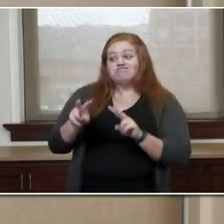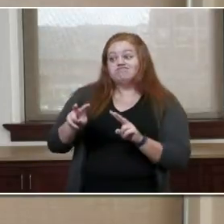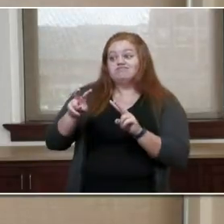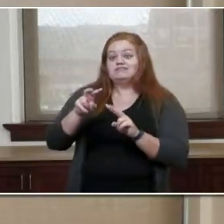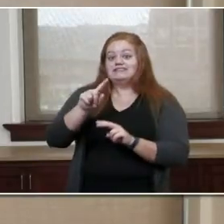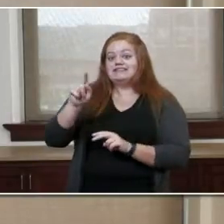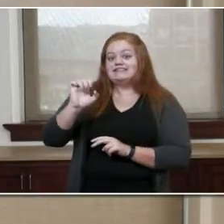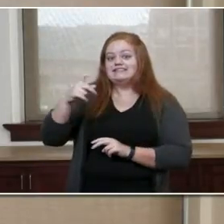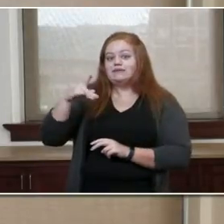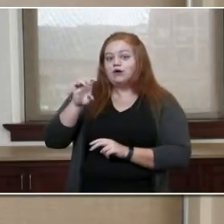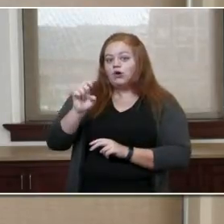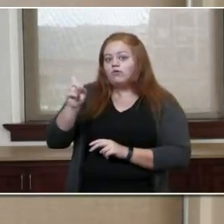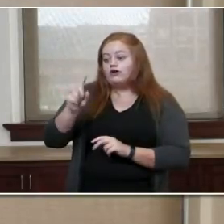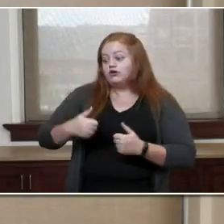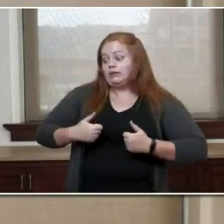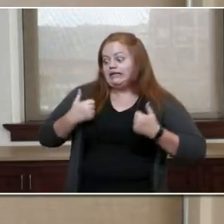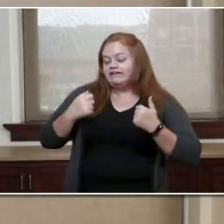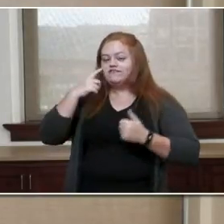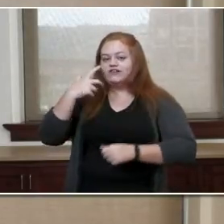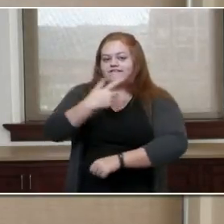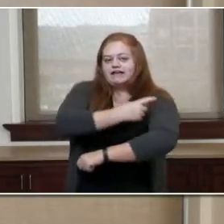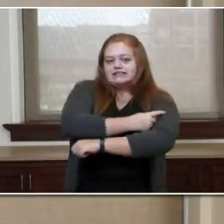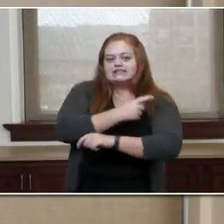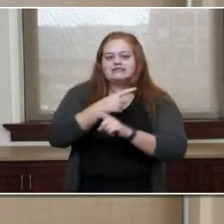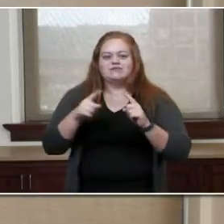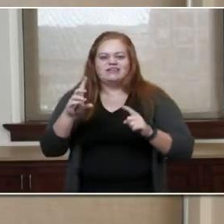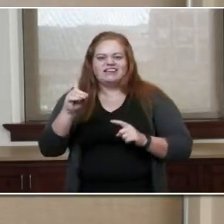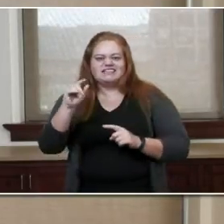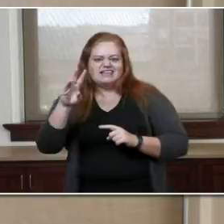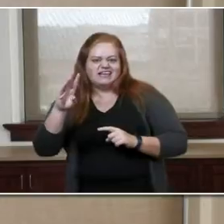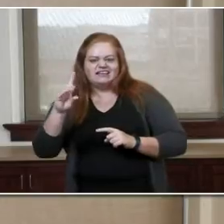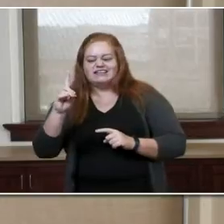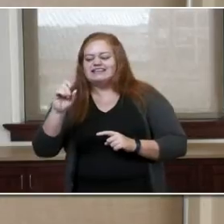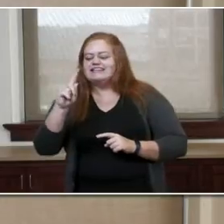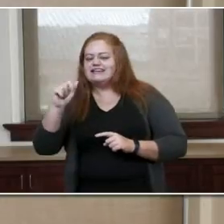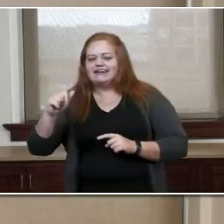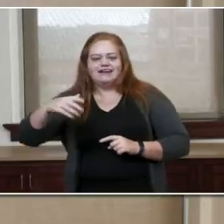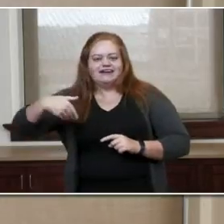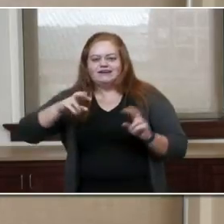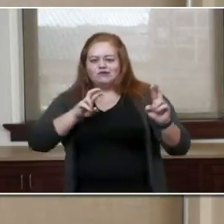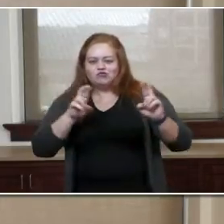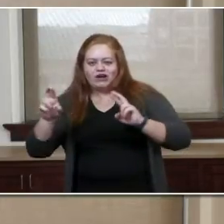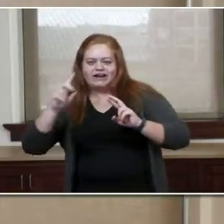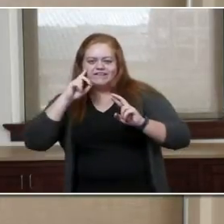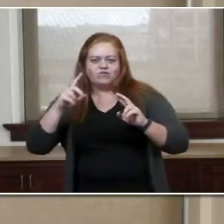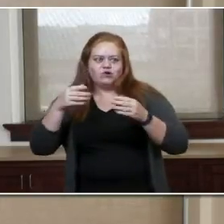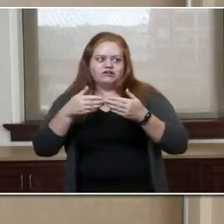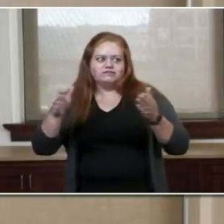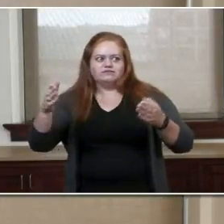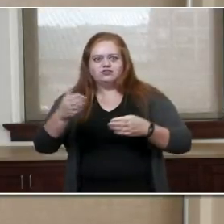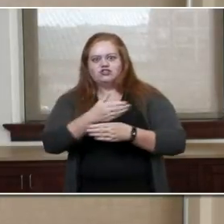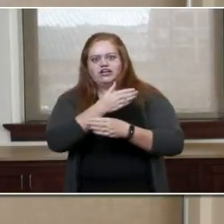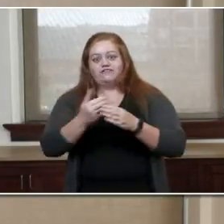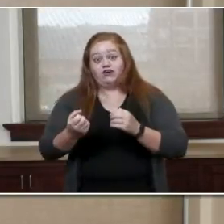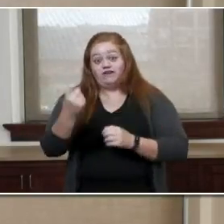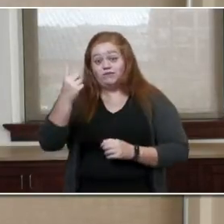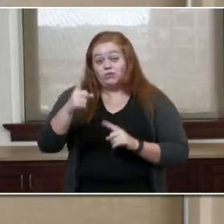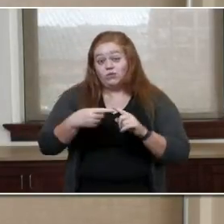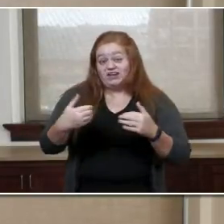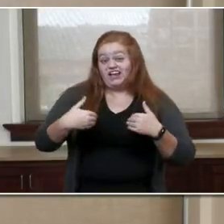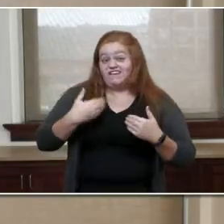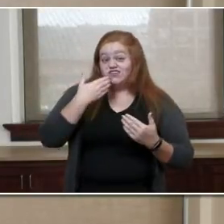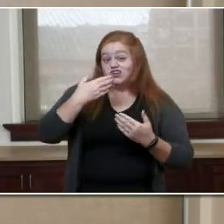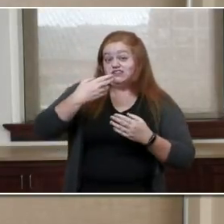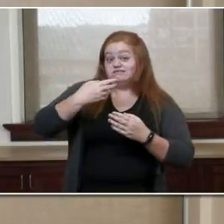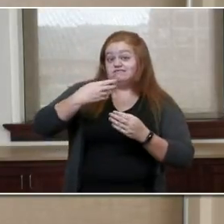zip code, but again, the data are still being cleaned and really not ready for public sharing at this point. So as soon as we have good